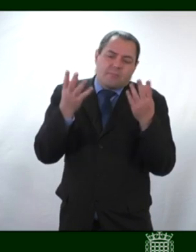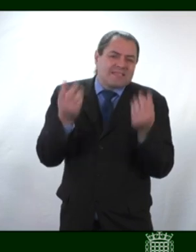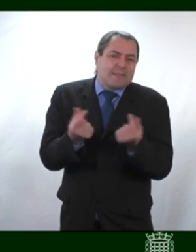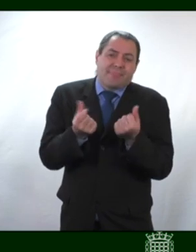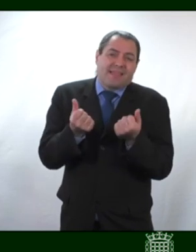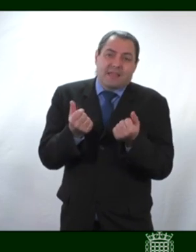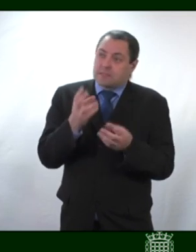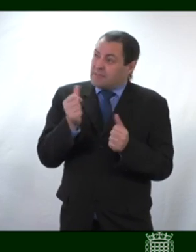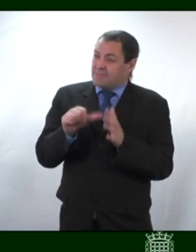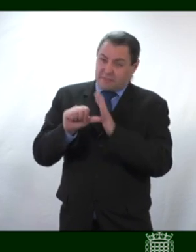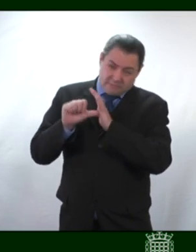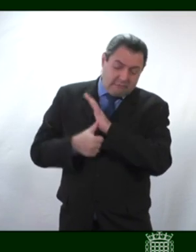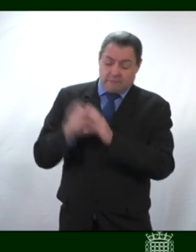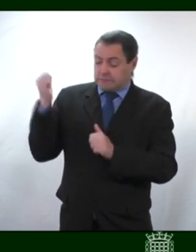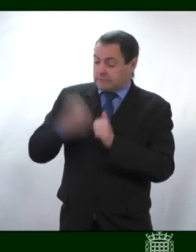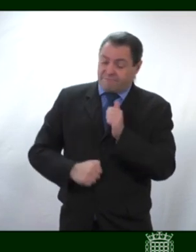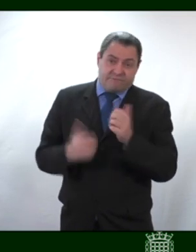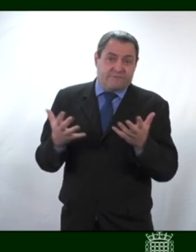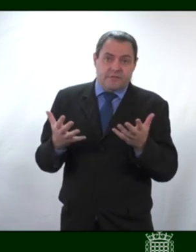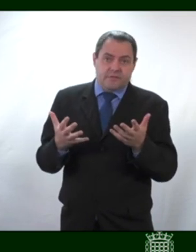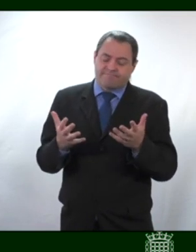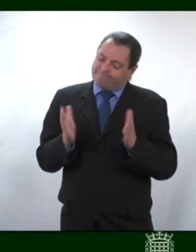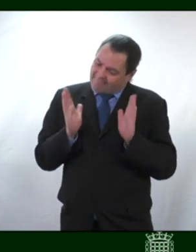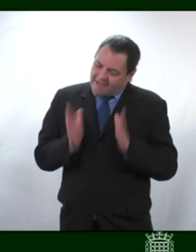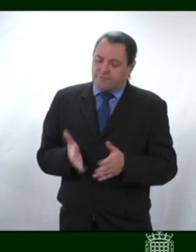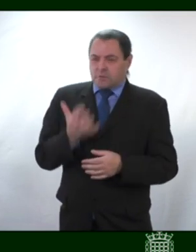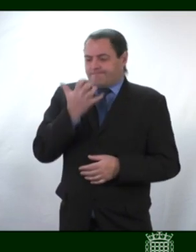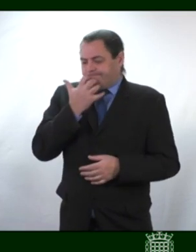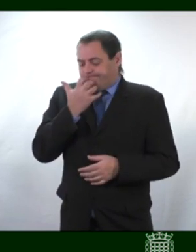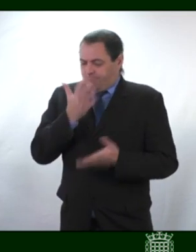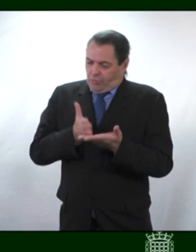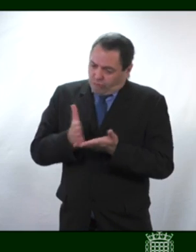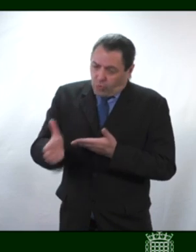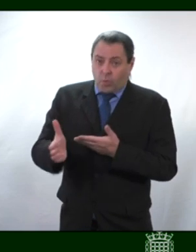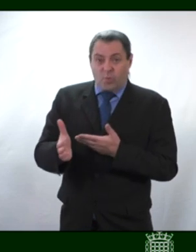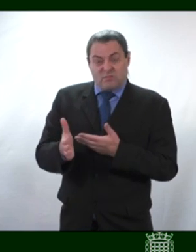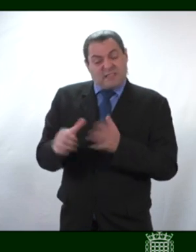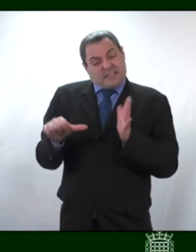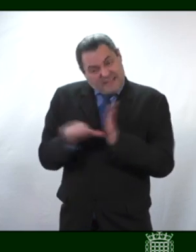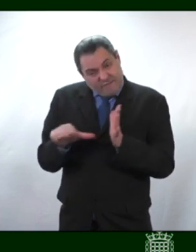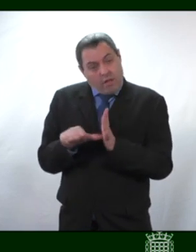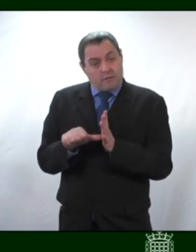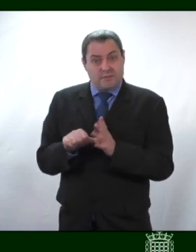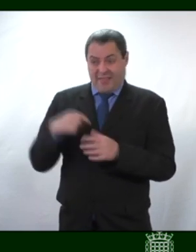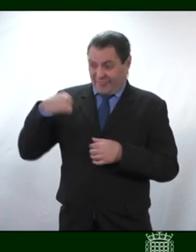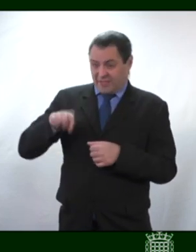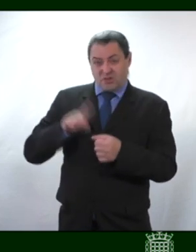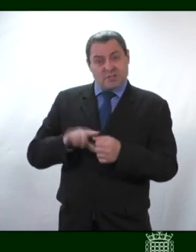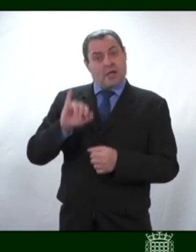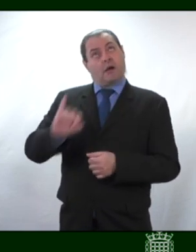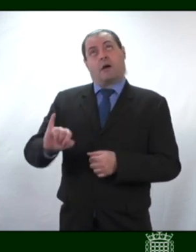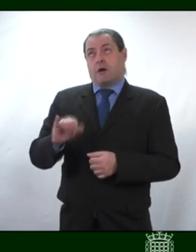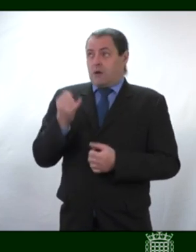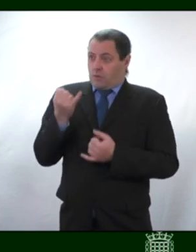under control. I know that these local restrictions are hard and they're another sacrifice in a year full of sacrifices.